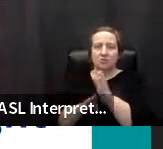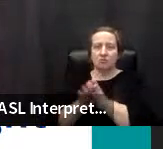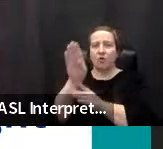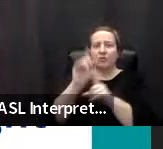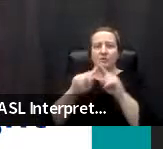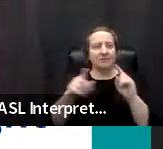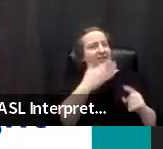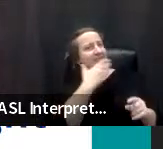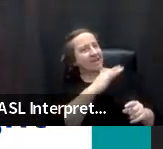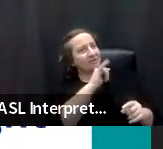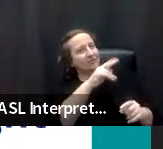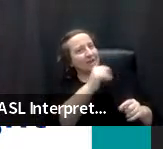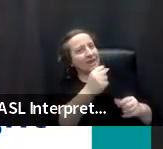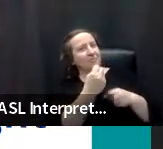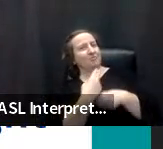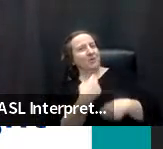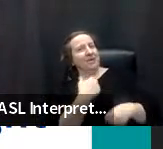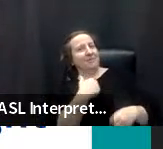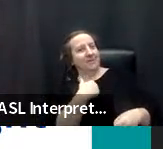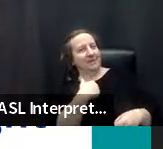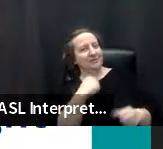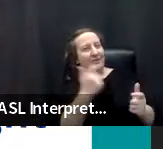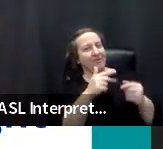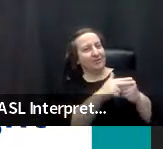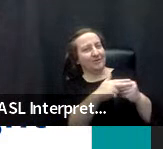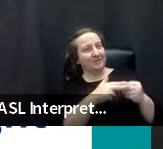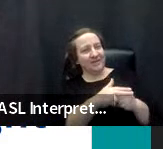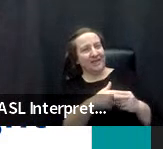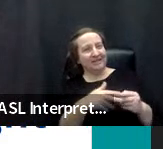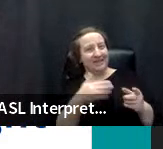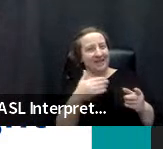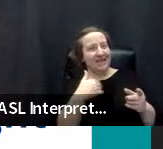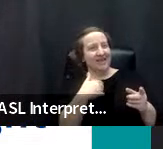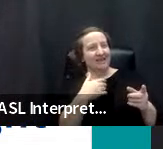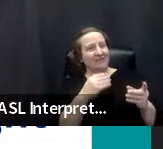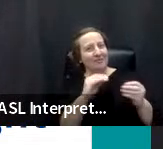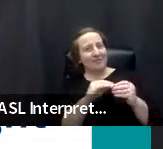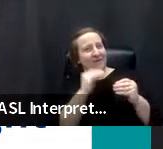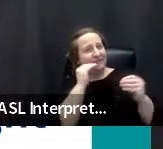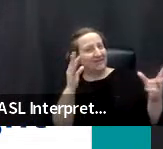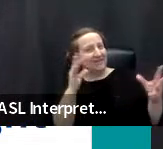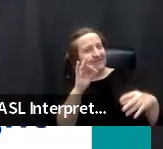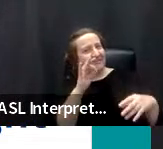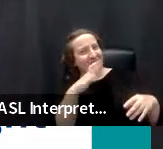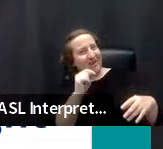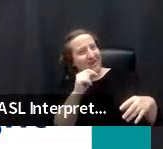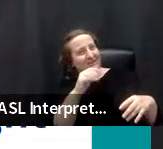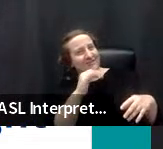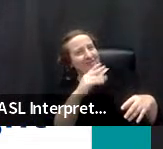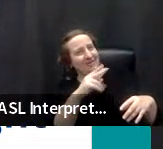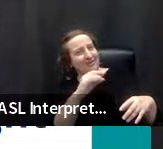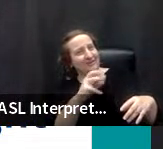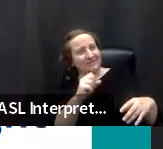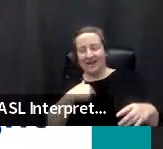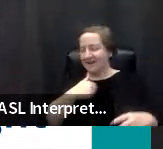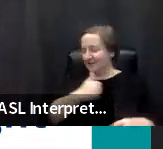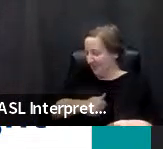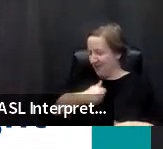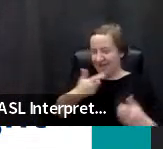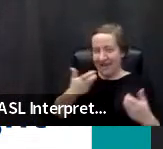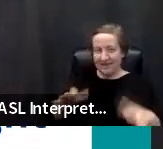my slides. I should have you present instead of me. I got a few more slides coming up on freight flows. I apologize. Okay. I just didn't want